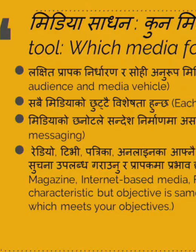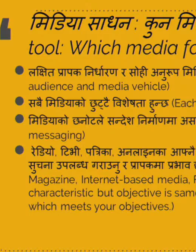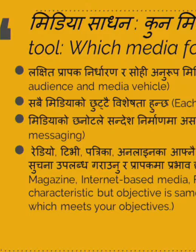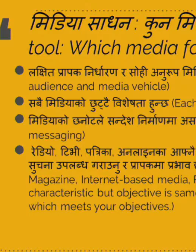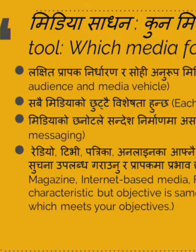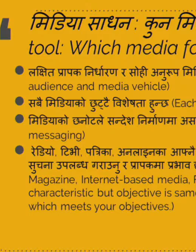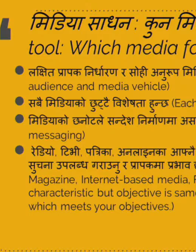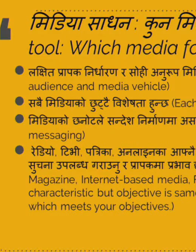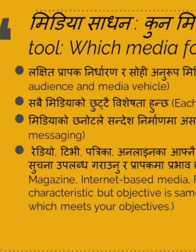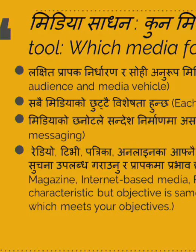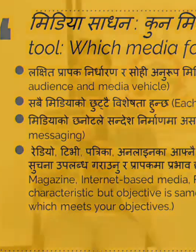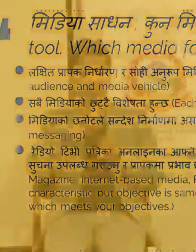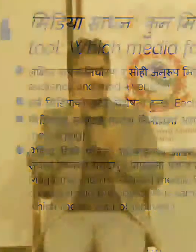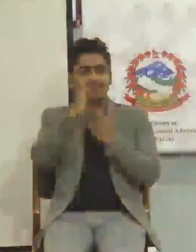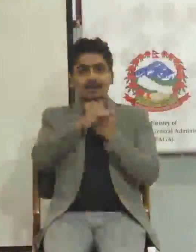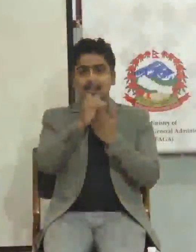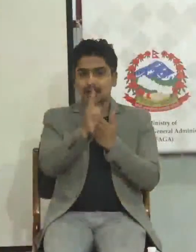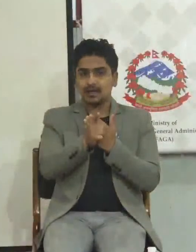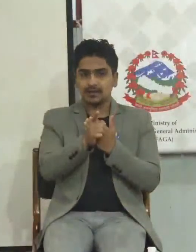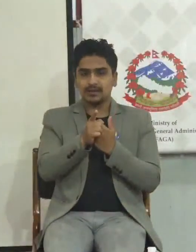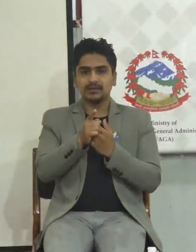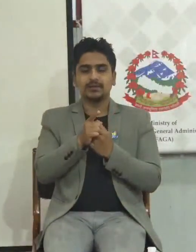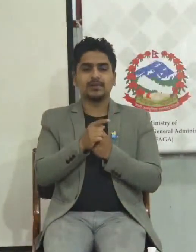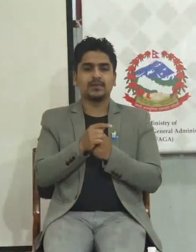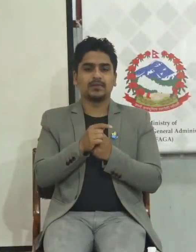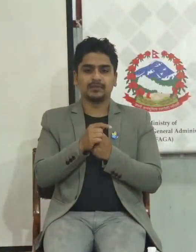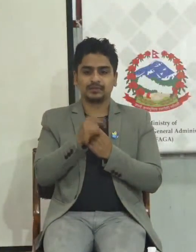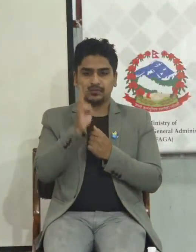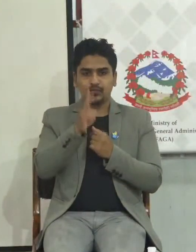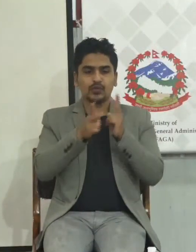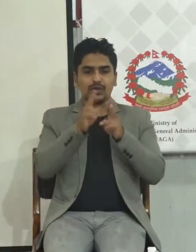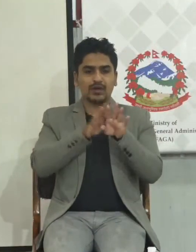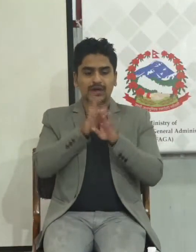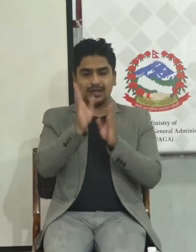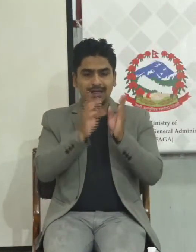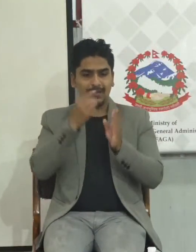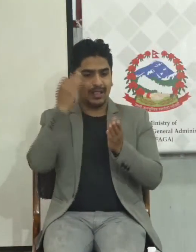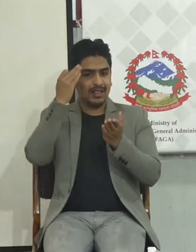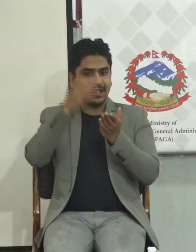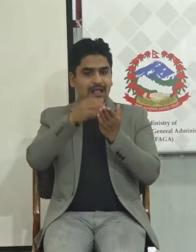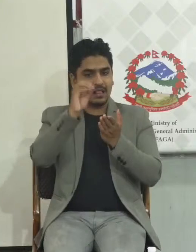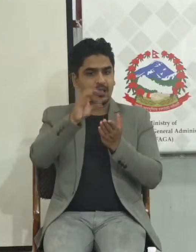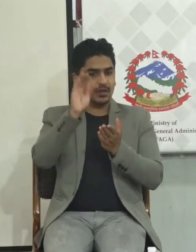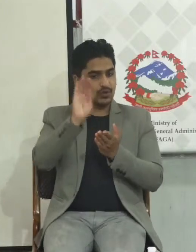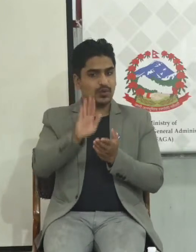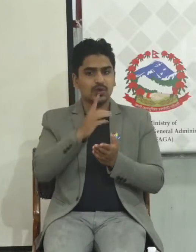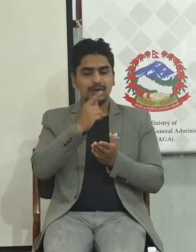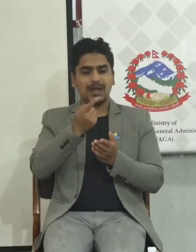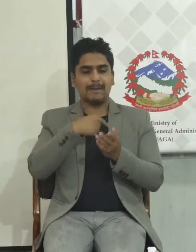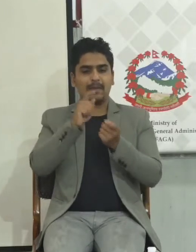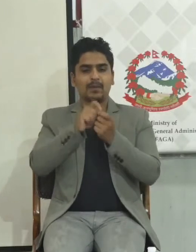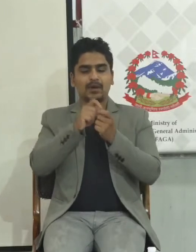pay attention on that, then our information will be very good and effective, and it will